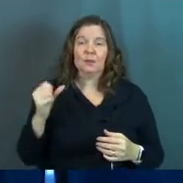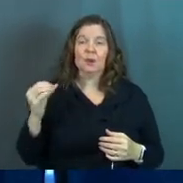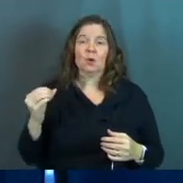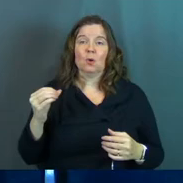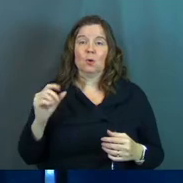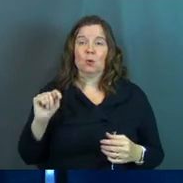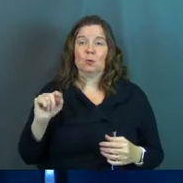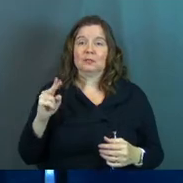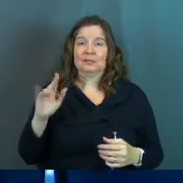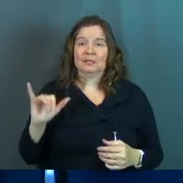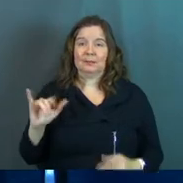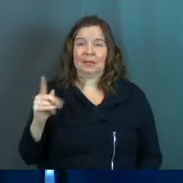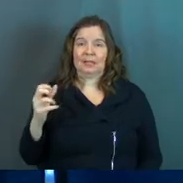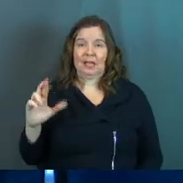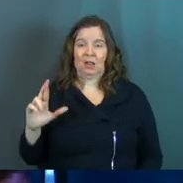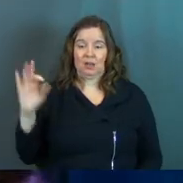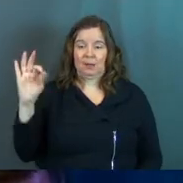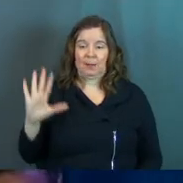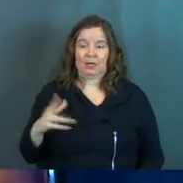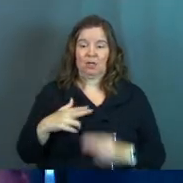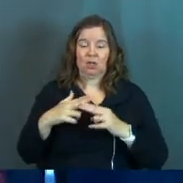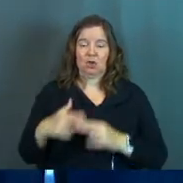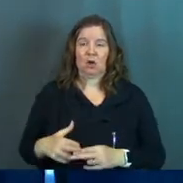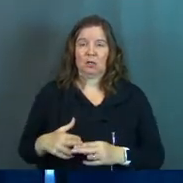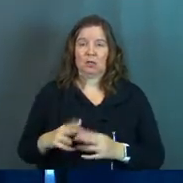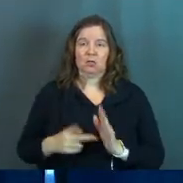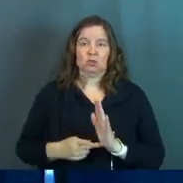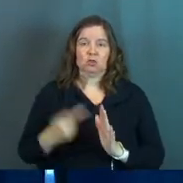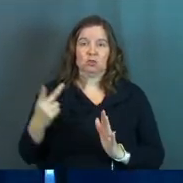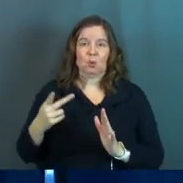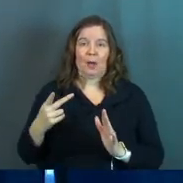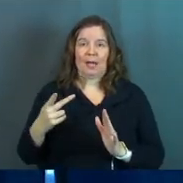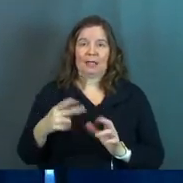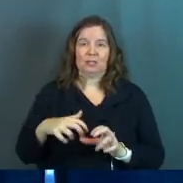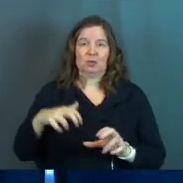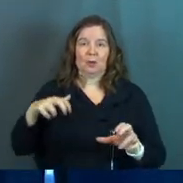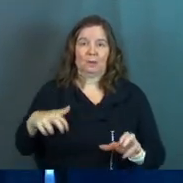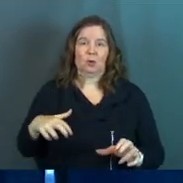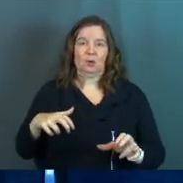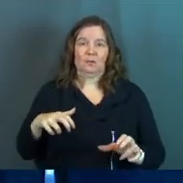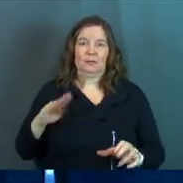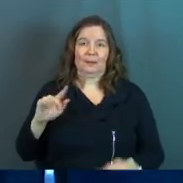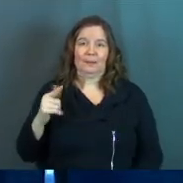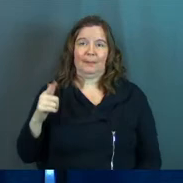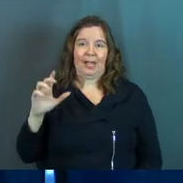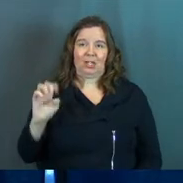so Timothy Keller, pastor, he calls this twice removed baggage.